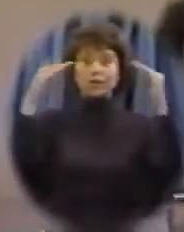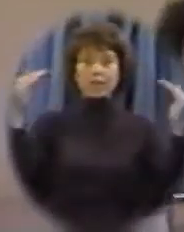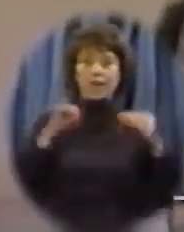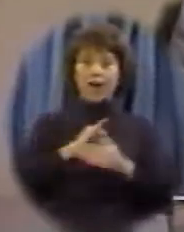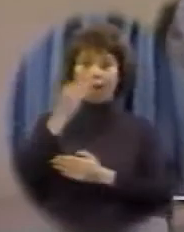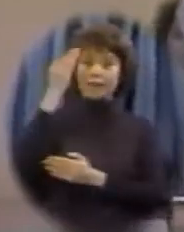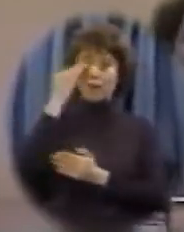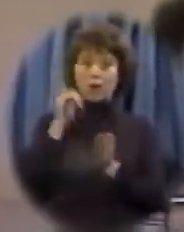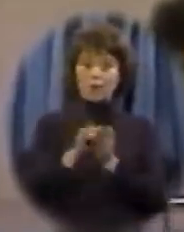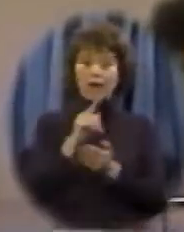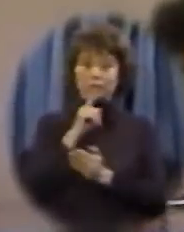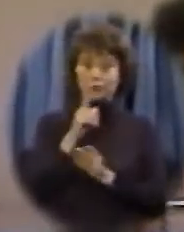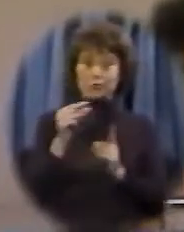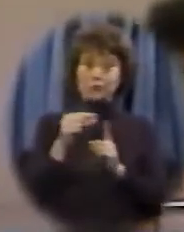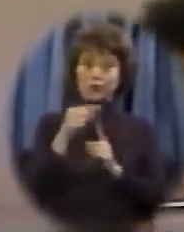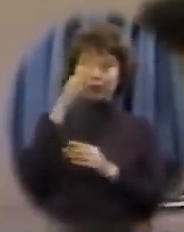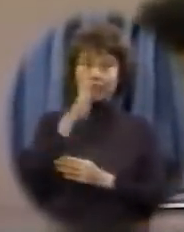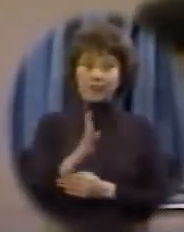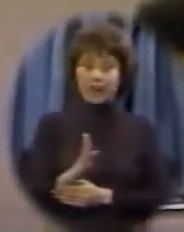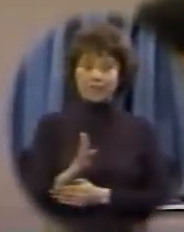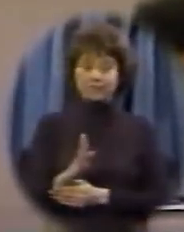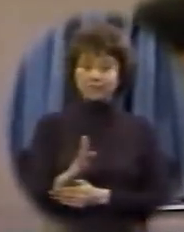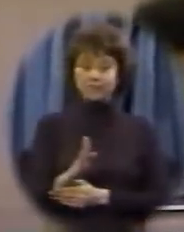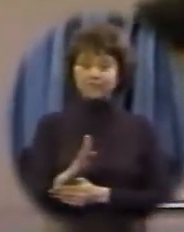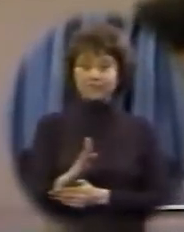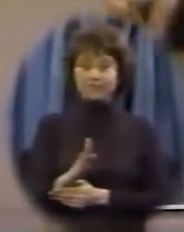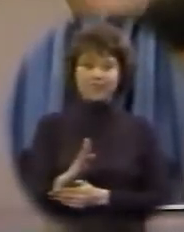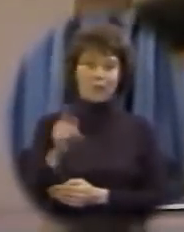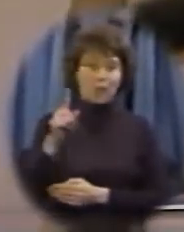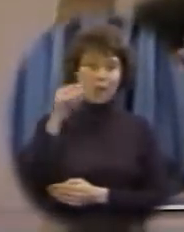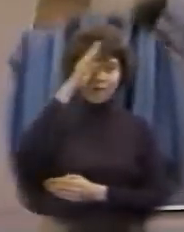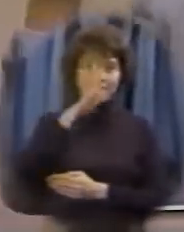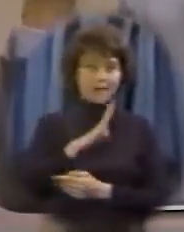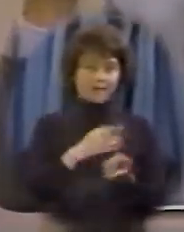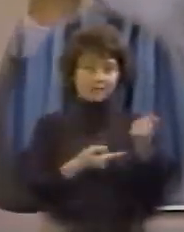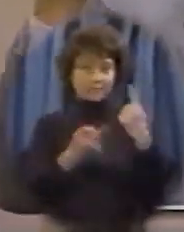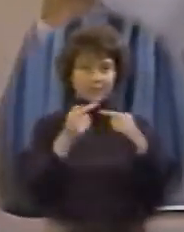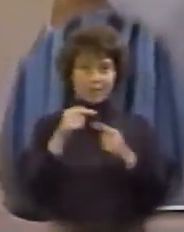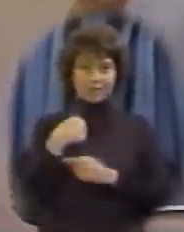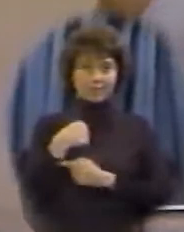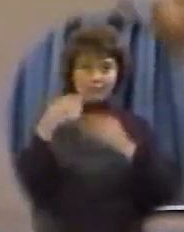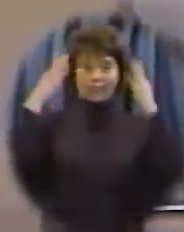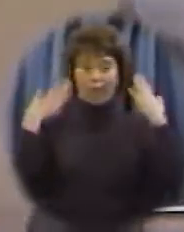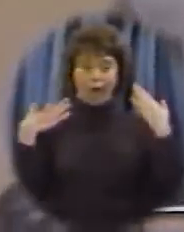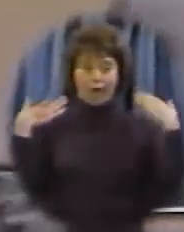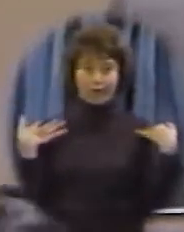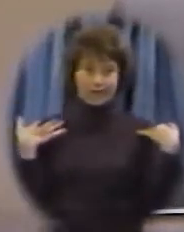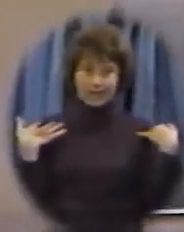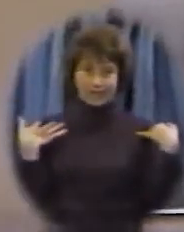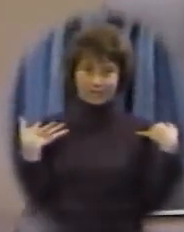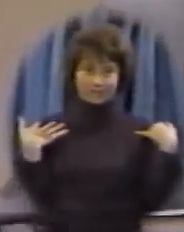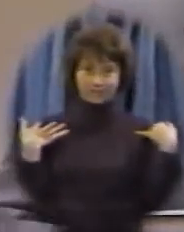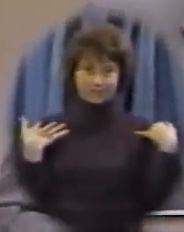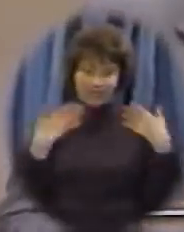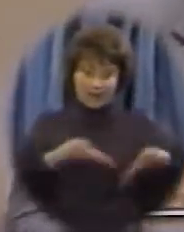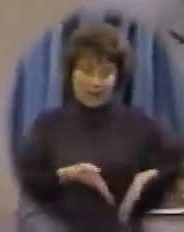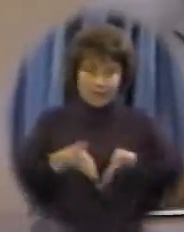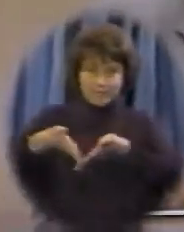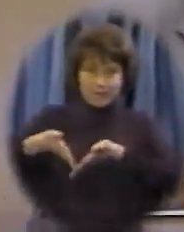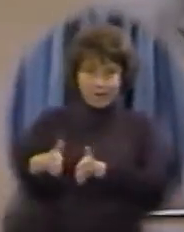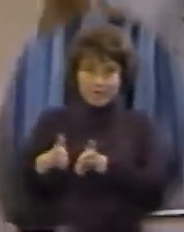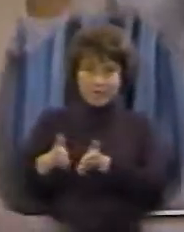A little 2x squirt came up to me not long ago. He had an Australian sheepdog haircut and a pair of pants and narrow